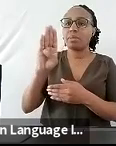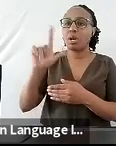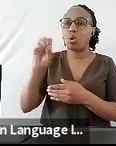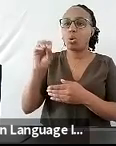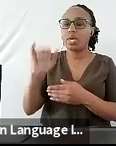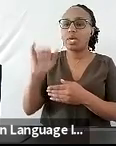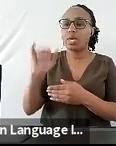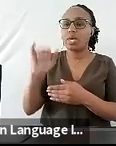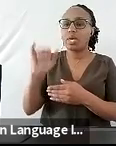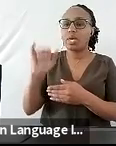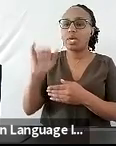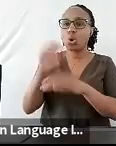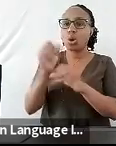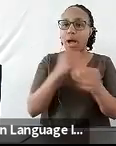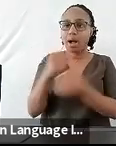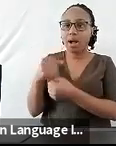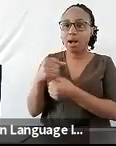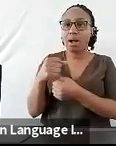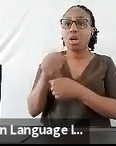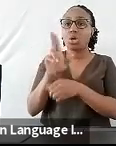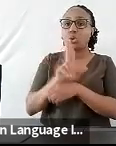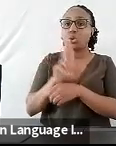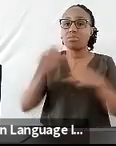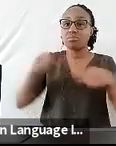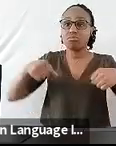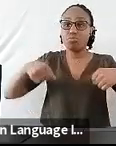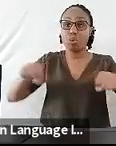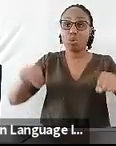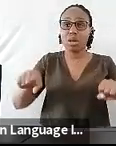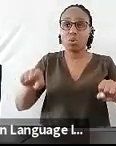It was one of the best things that I've ever done in my life.